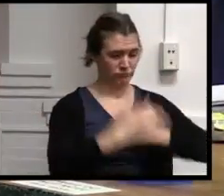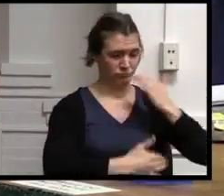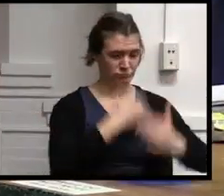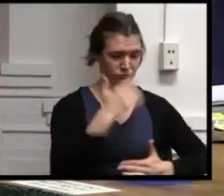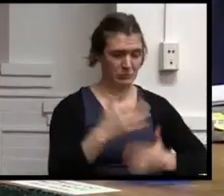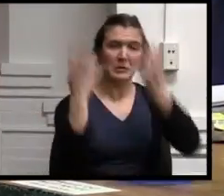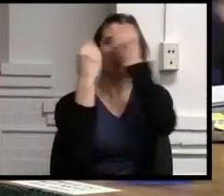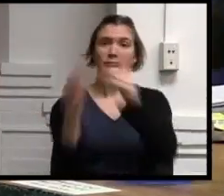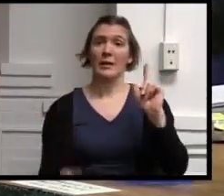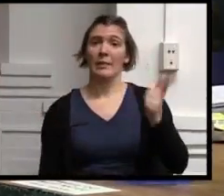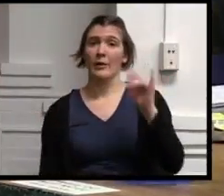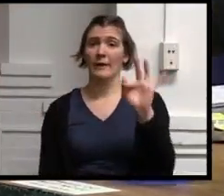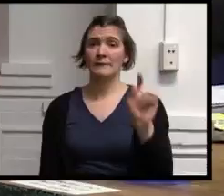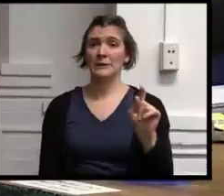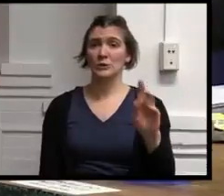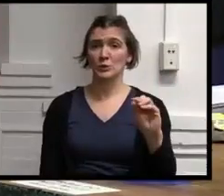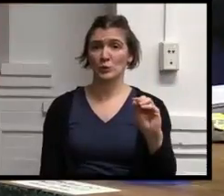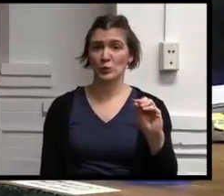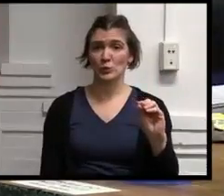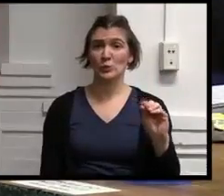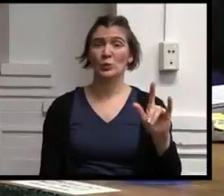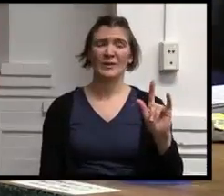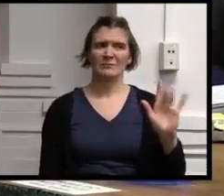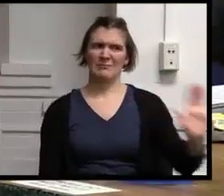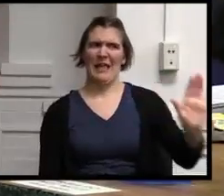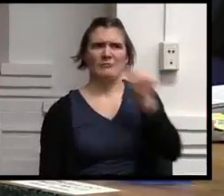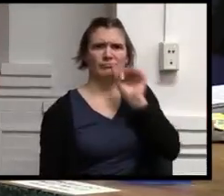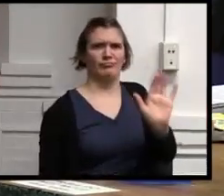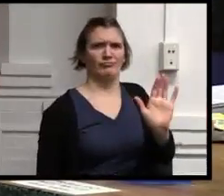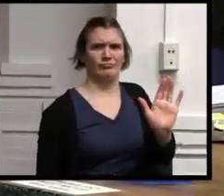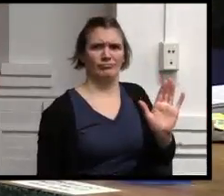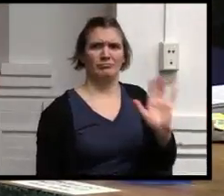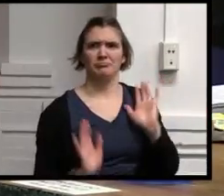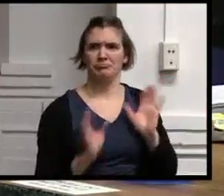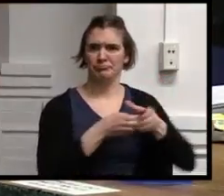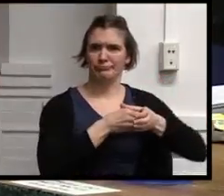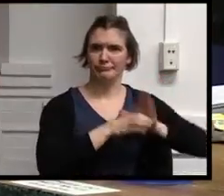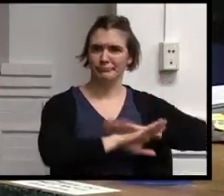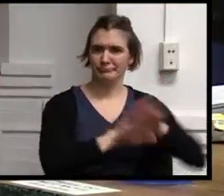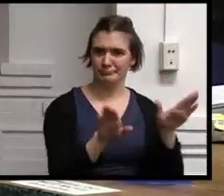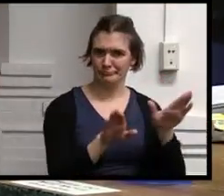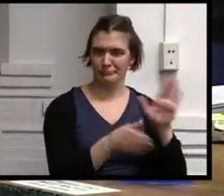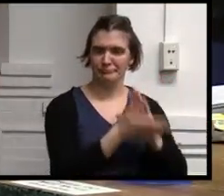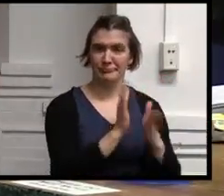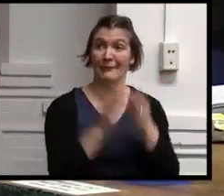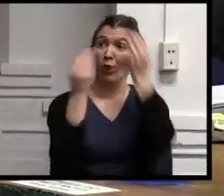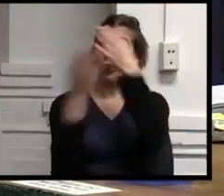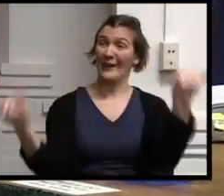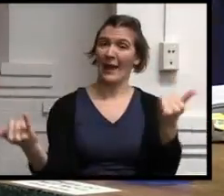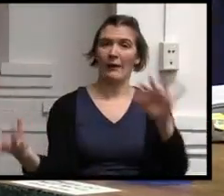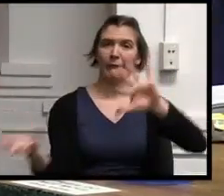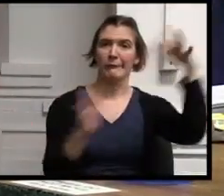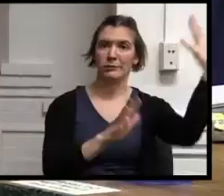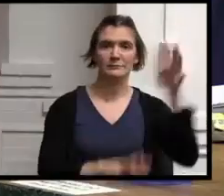municipality, others involved, and the select board at a substantial